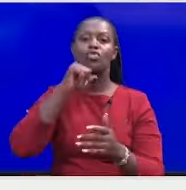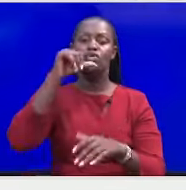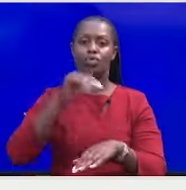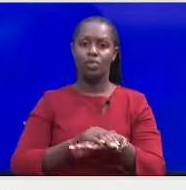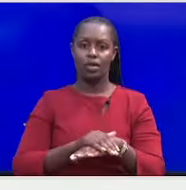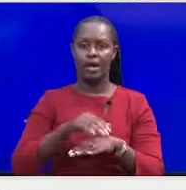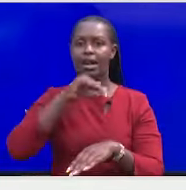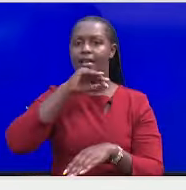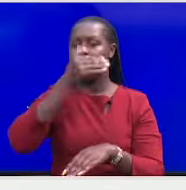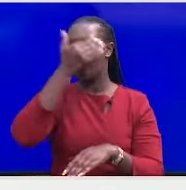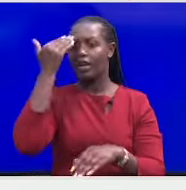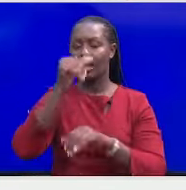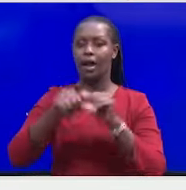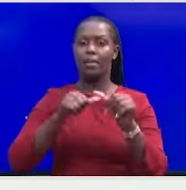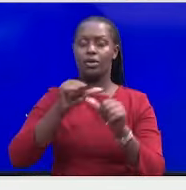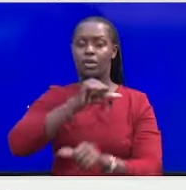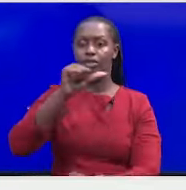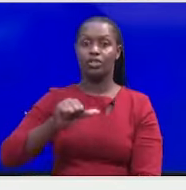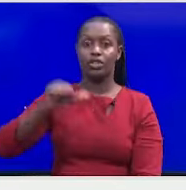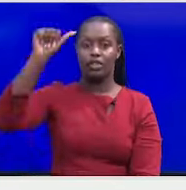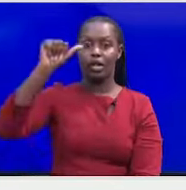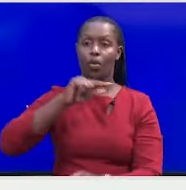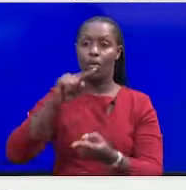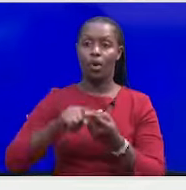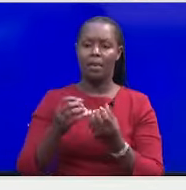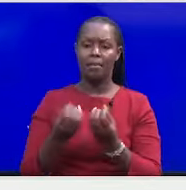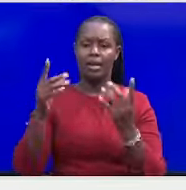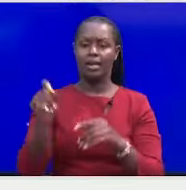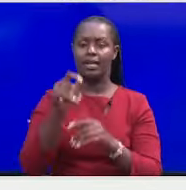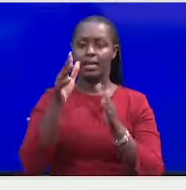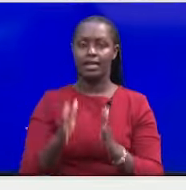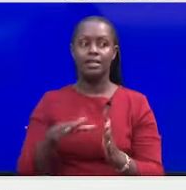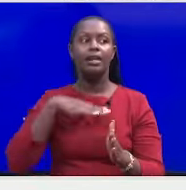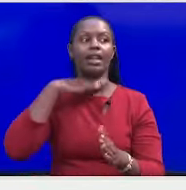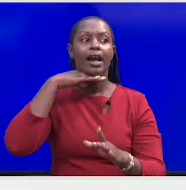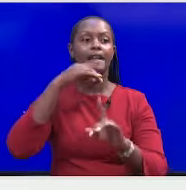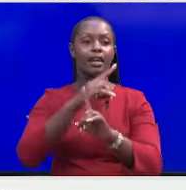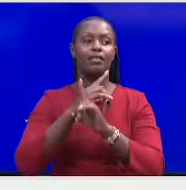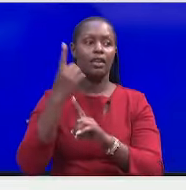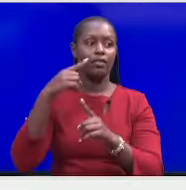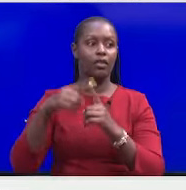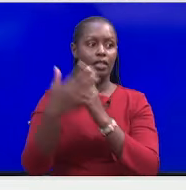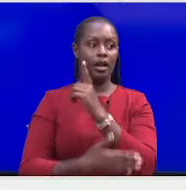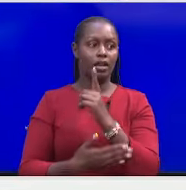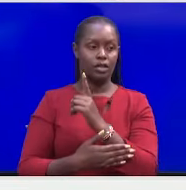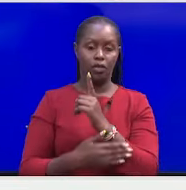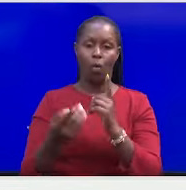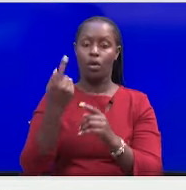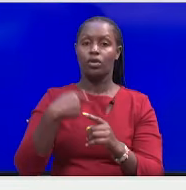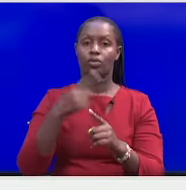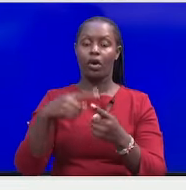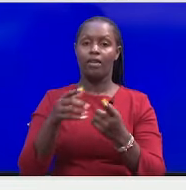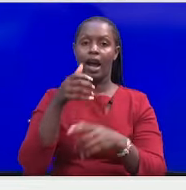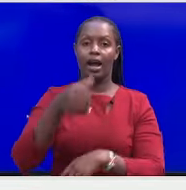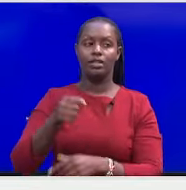Z, yet a good number of young people died defending their country, only to end up having handshake with President Ruto. Makueni